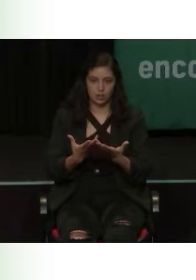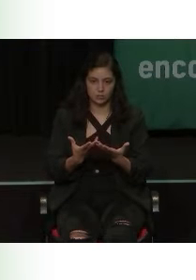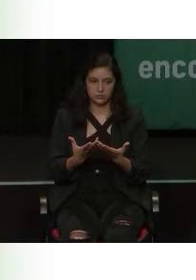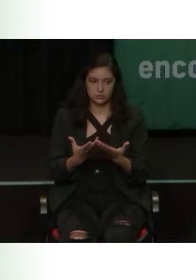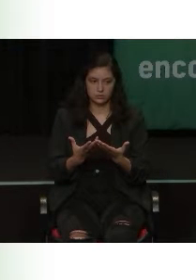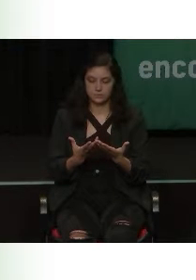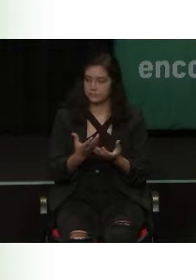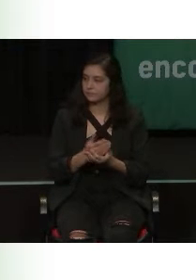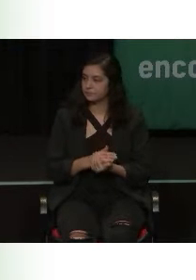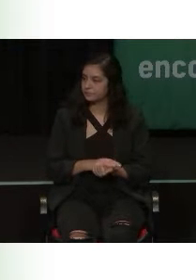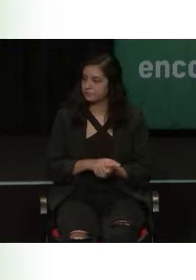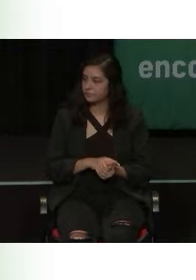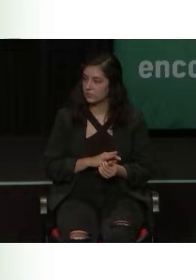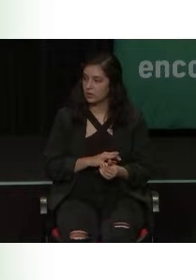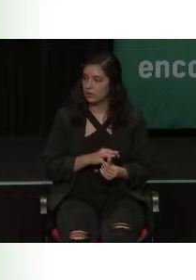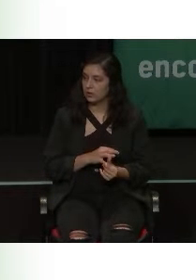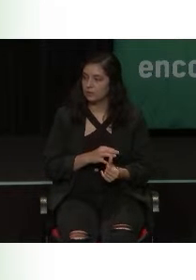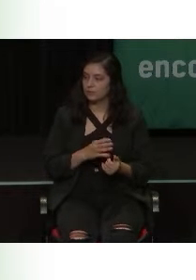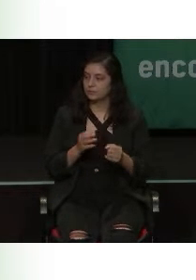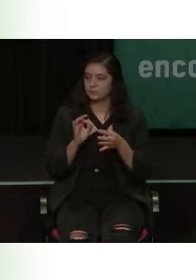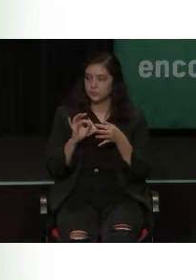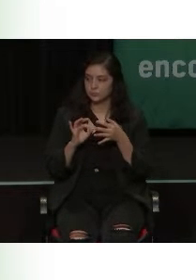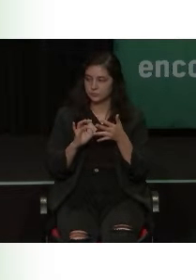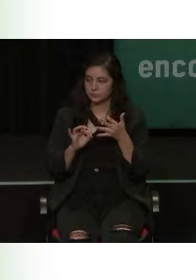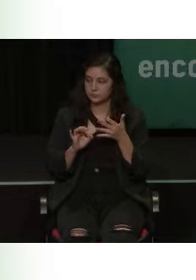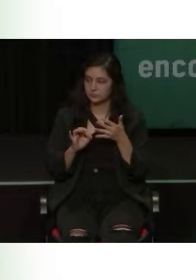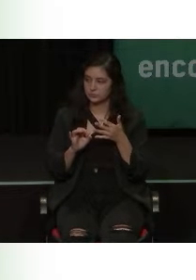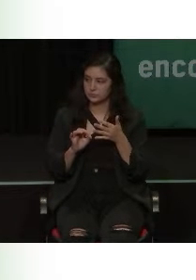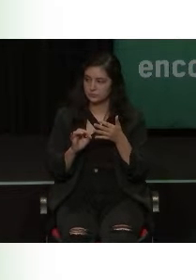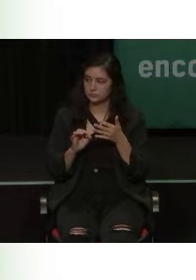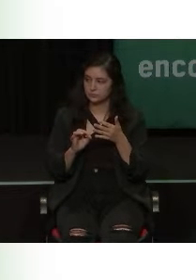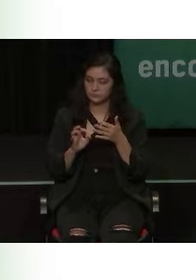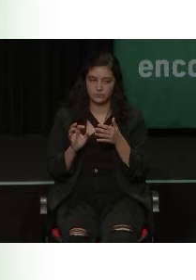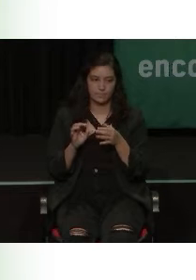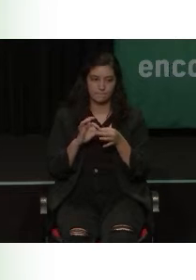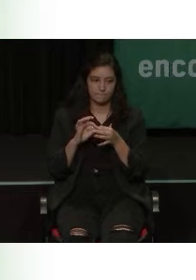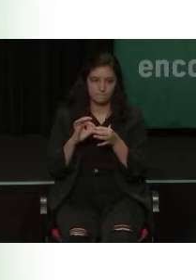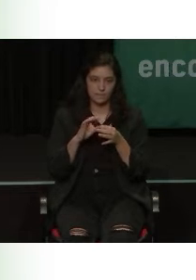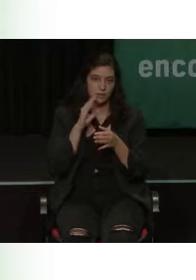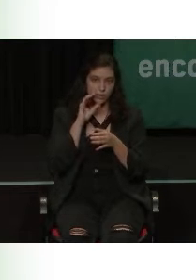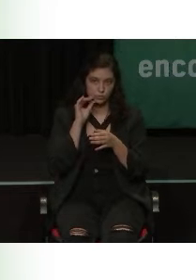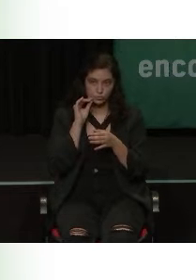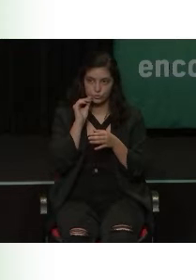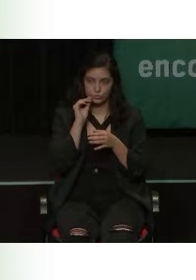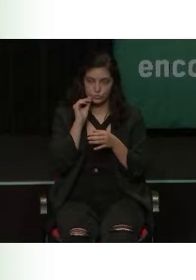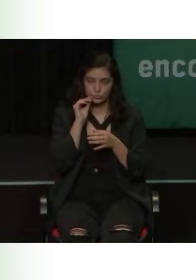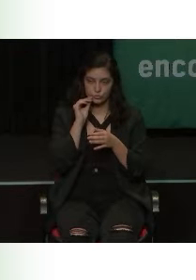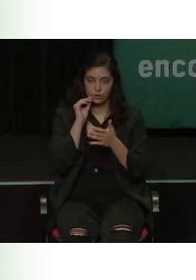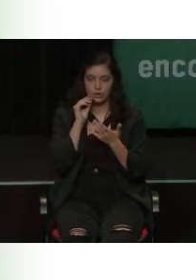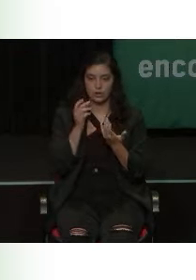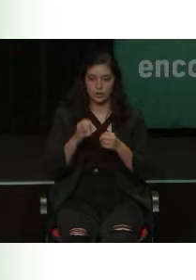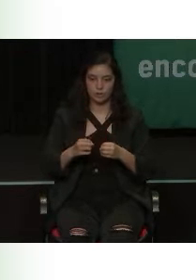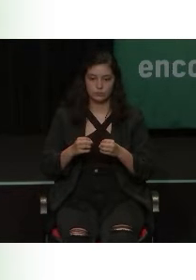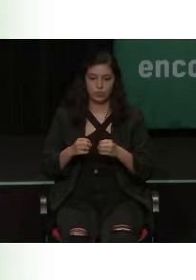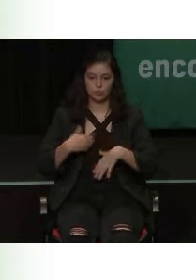explains this is the emotional relationship. So based on these premises, that attachment